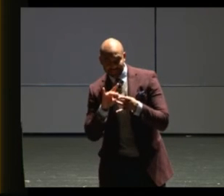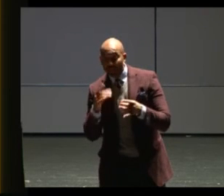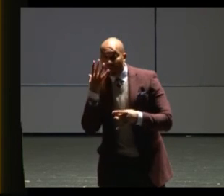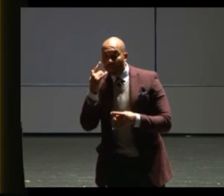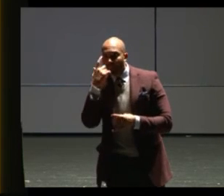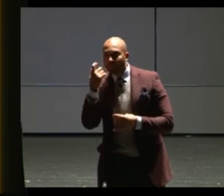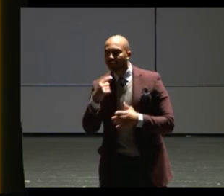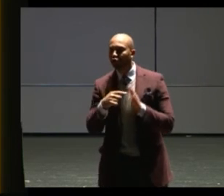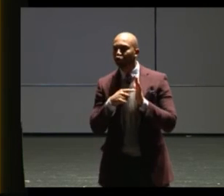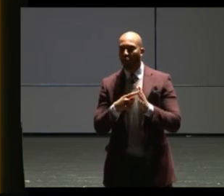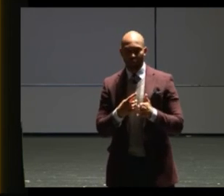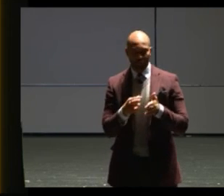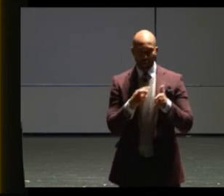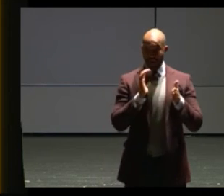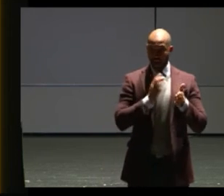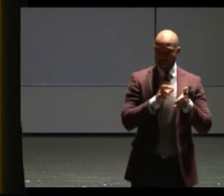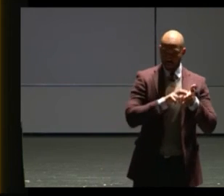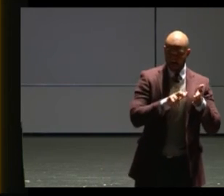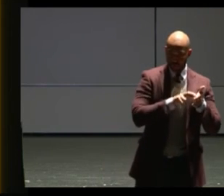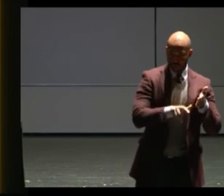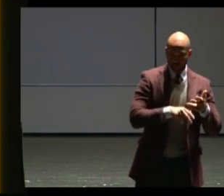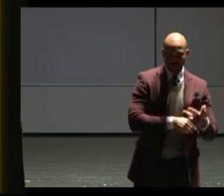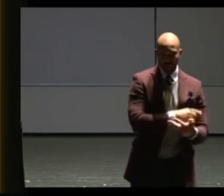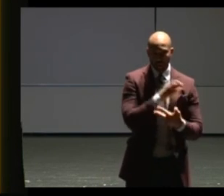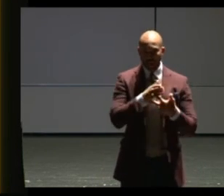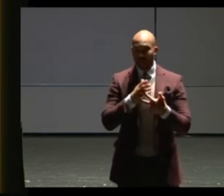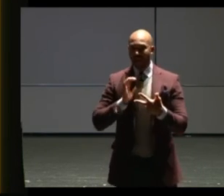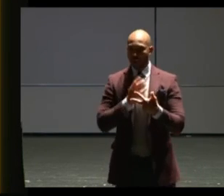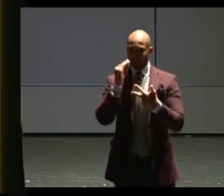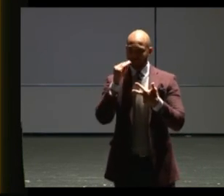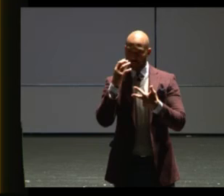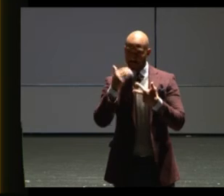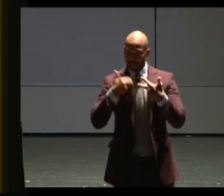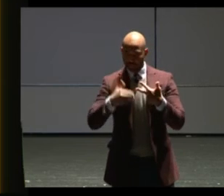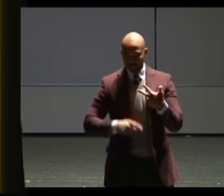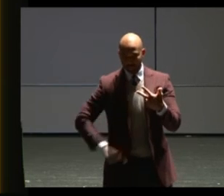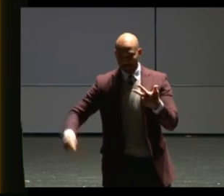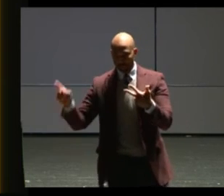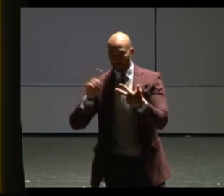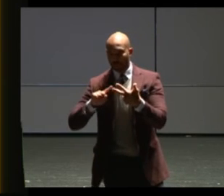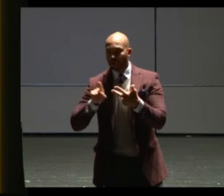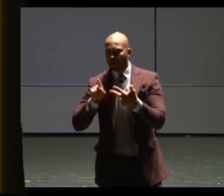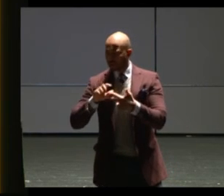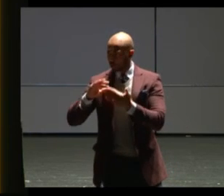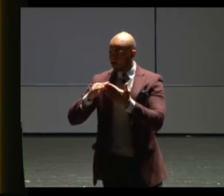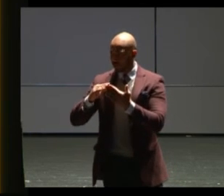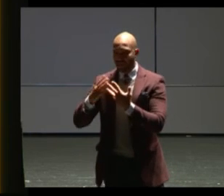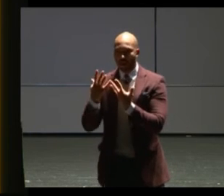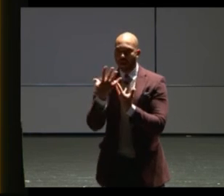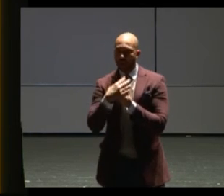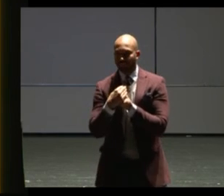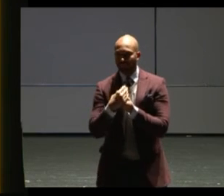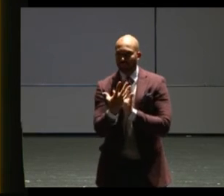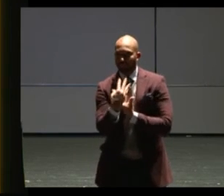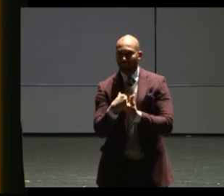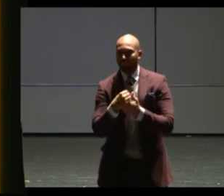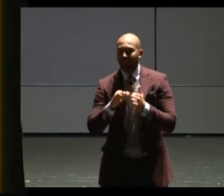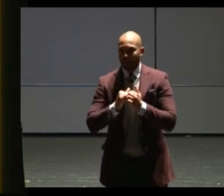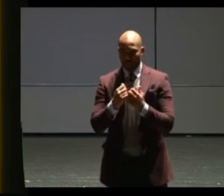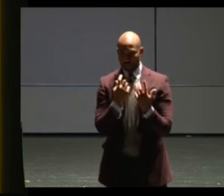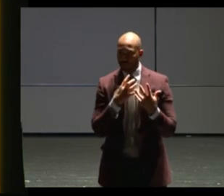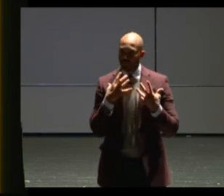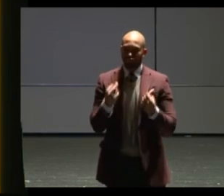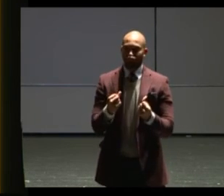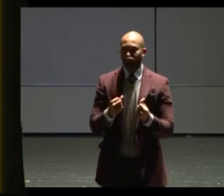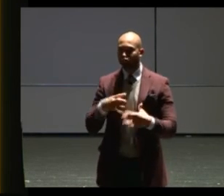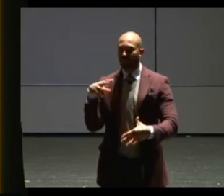integrates our research, it integrates how we teach, and it integrates how we engage in the community in such a powerful way. You